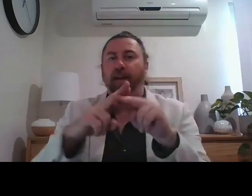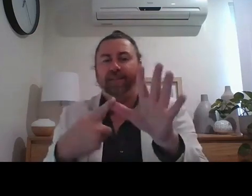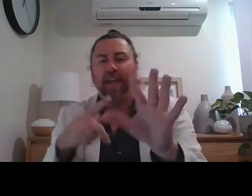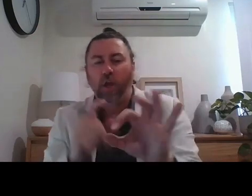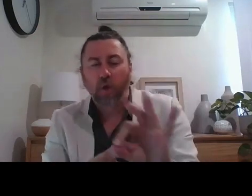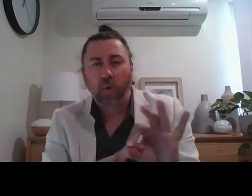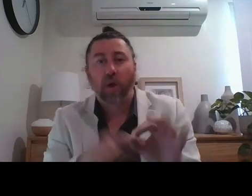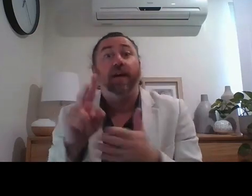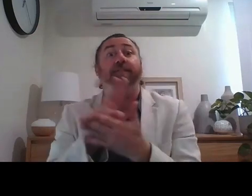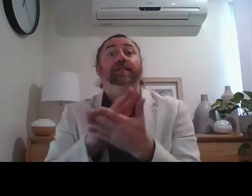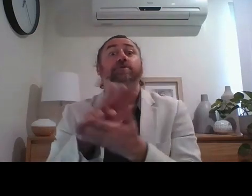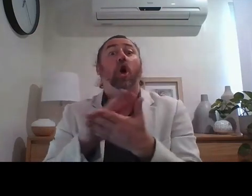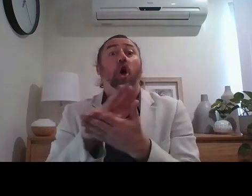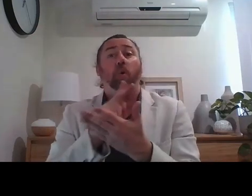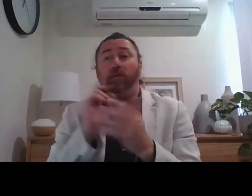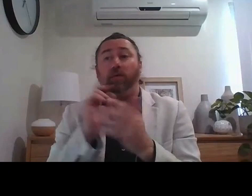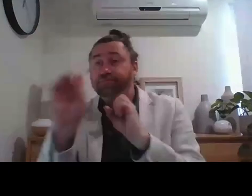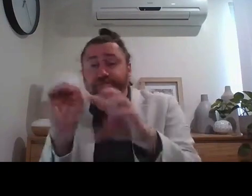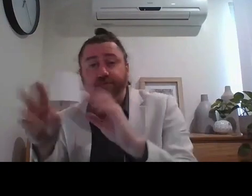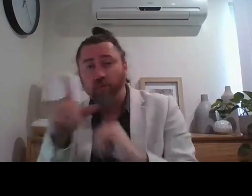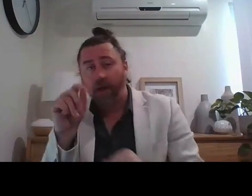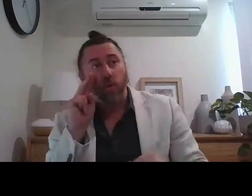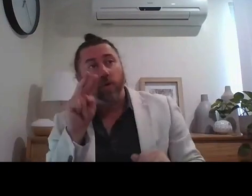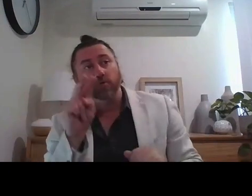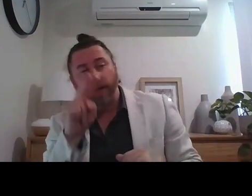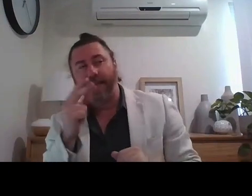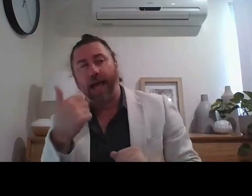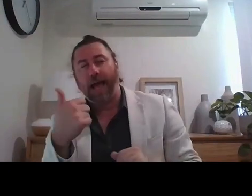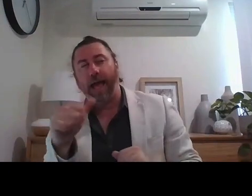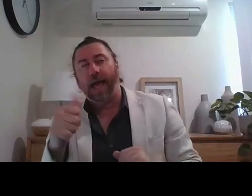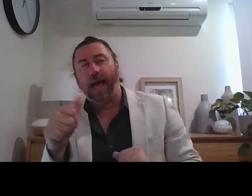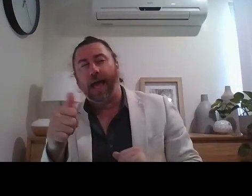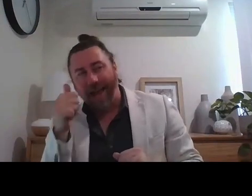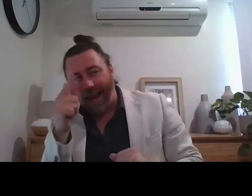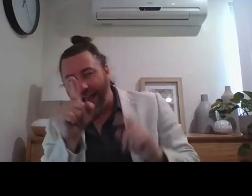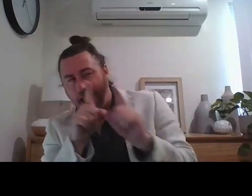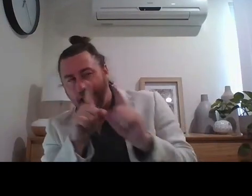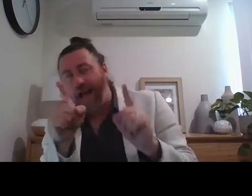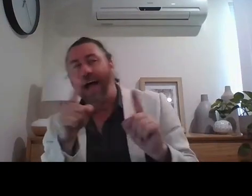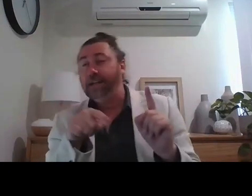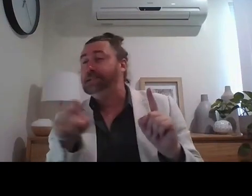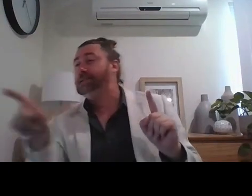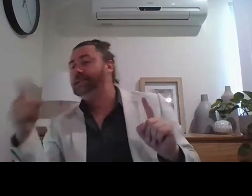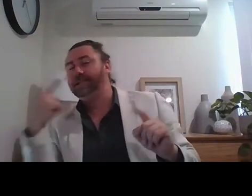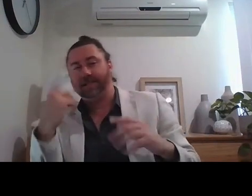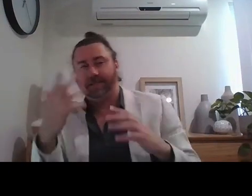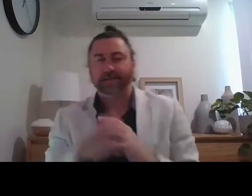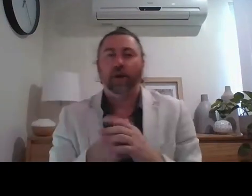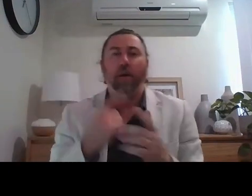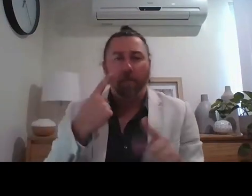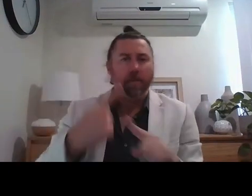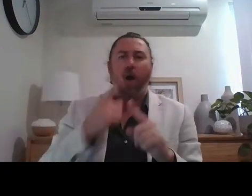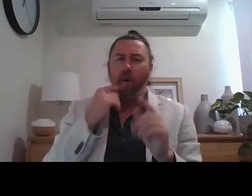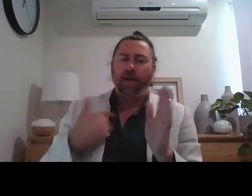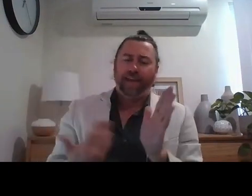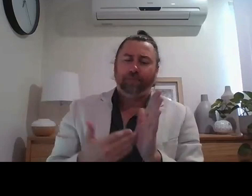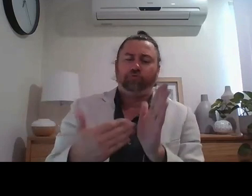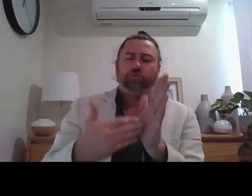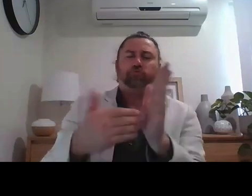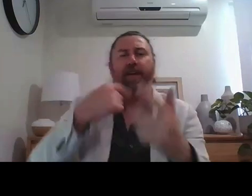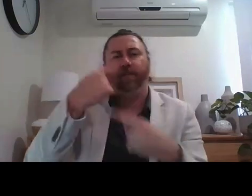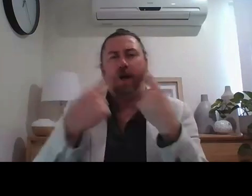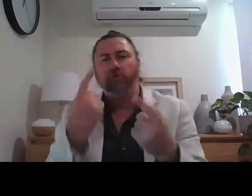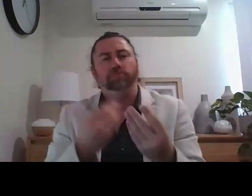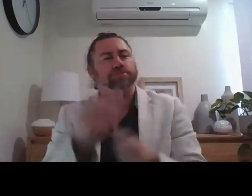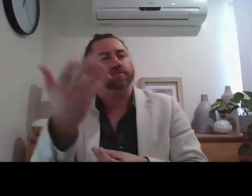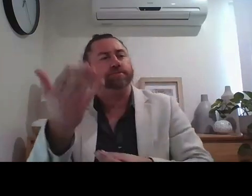as soon as these become available, and we have published those materials, but as I said, we'll continue to push further products out through the